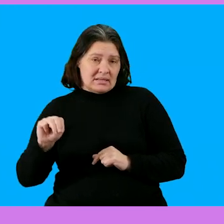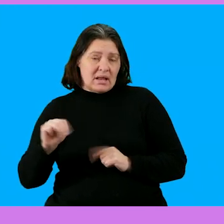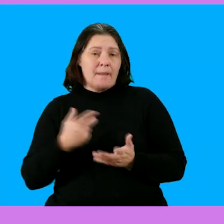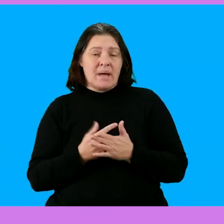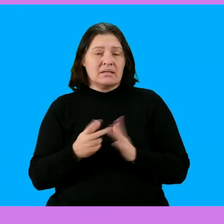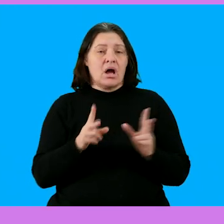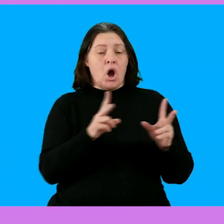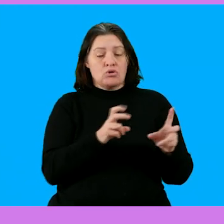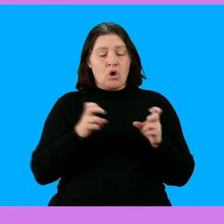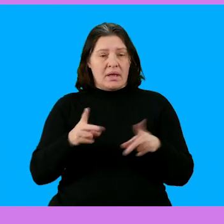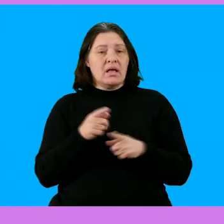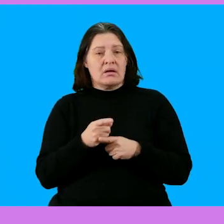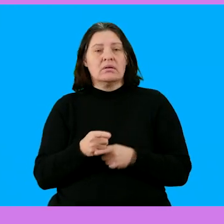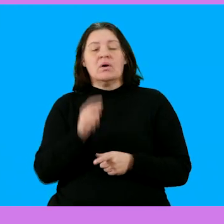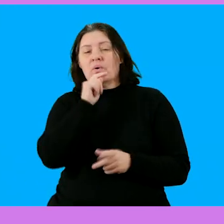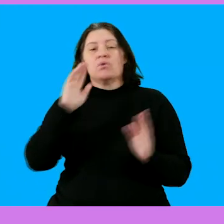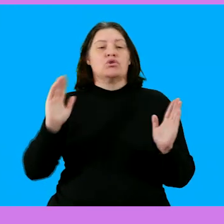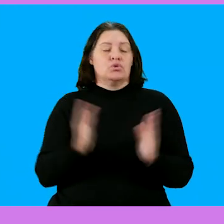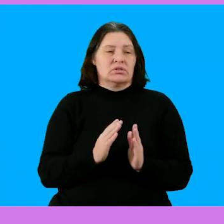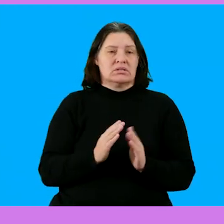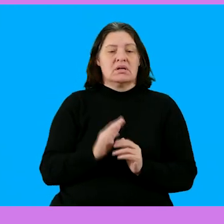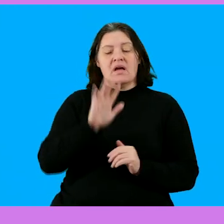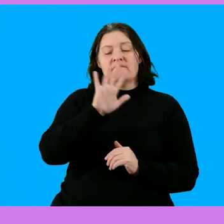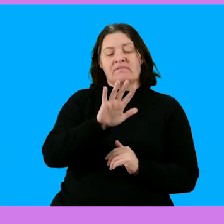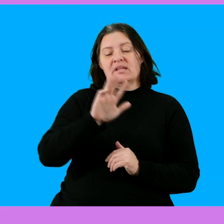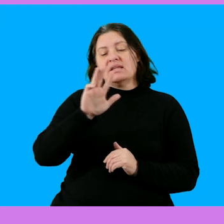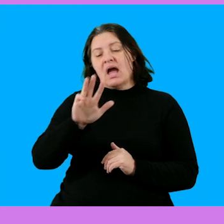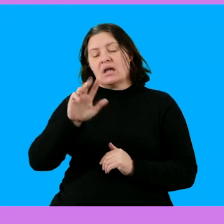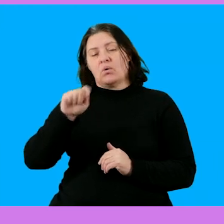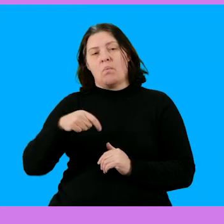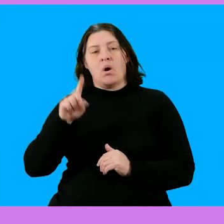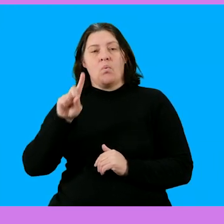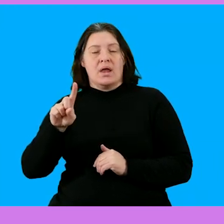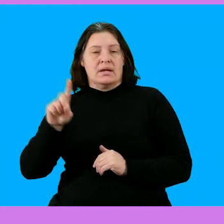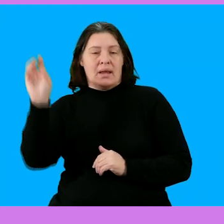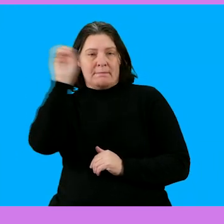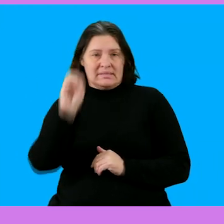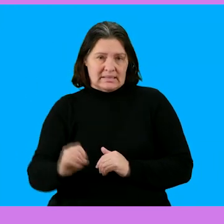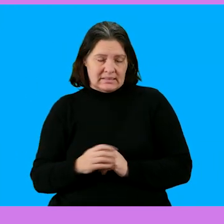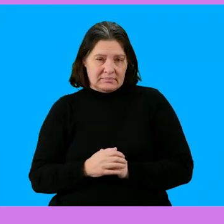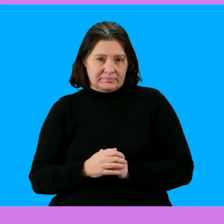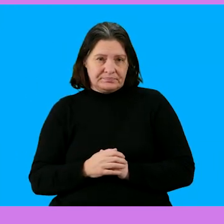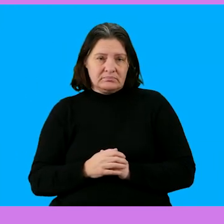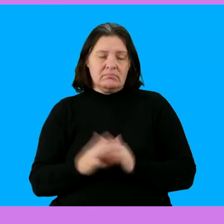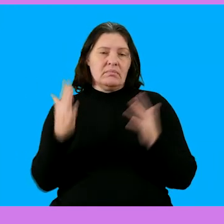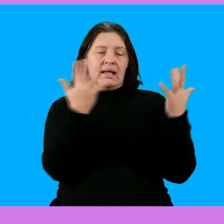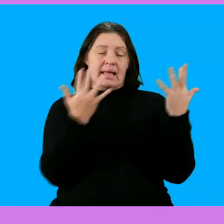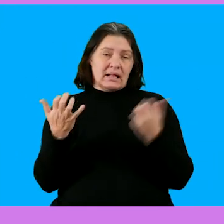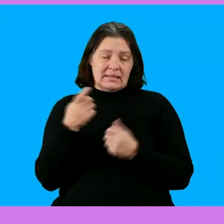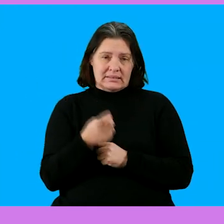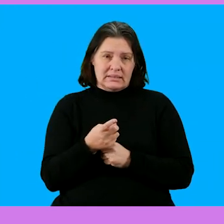millimeters. However, the copy of the picture was reduced by 59.1%. Here's your